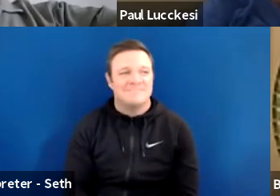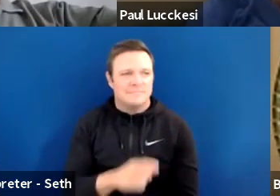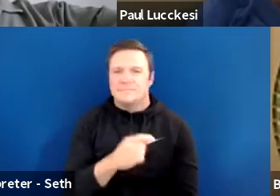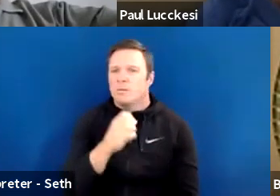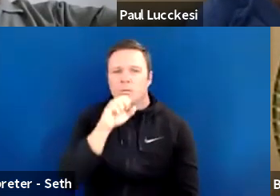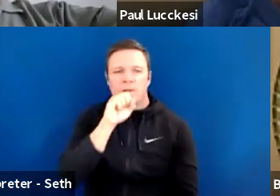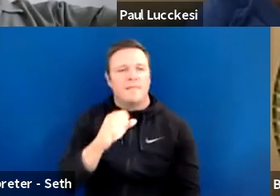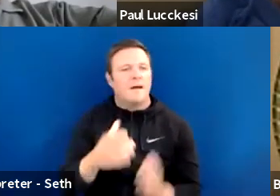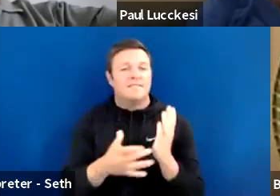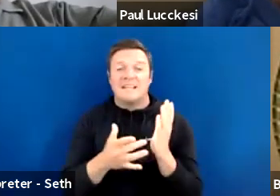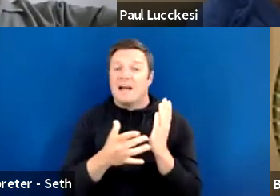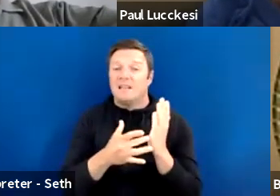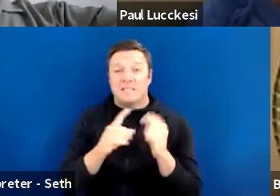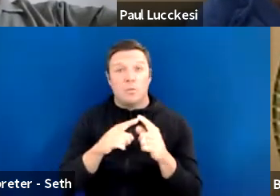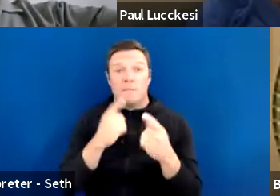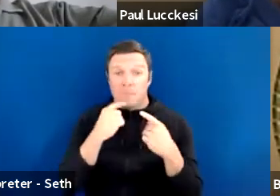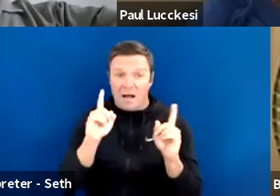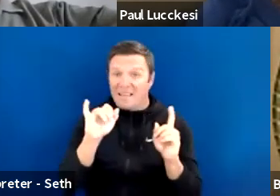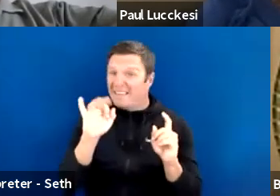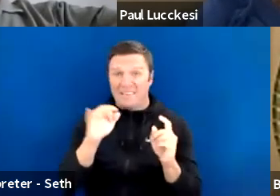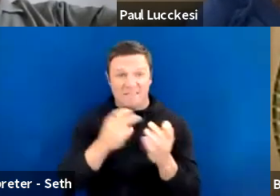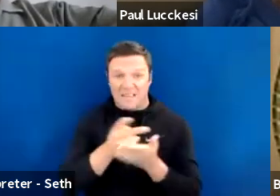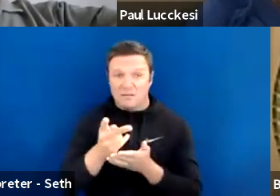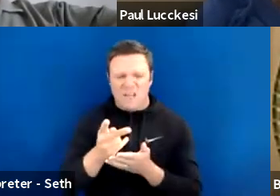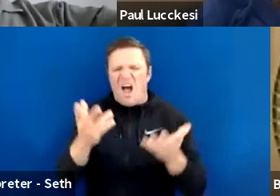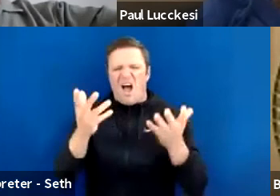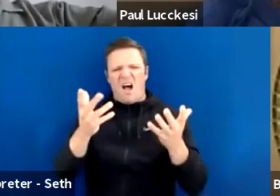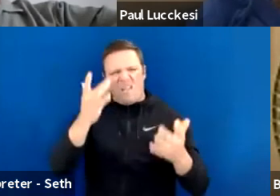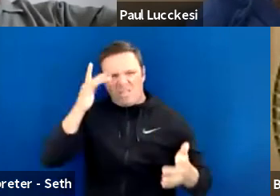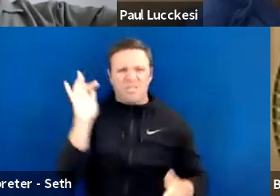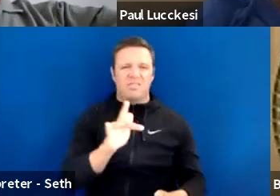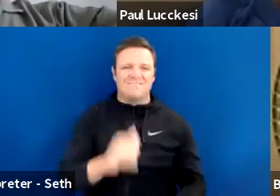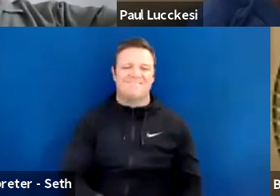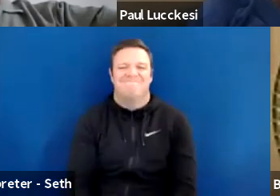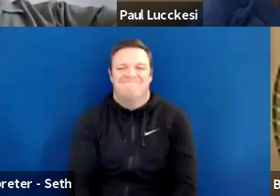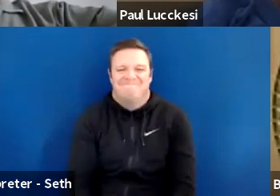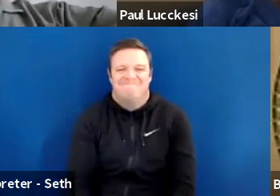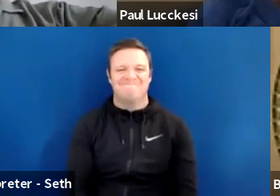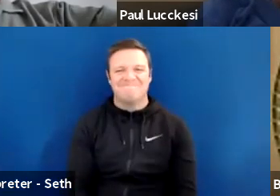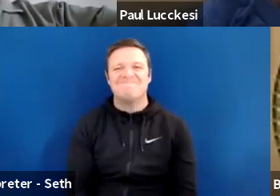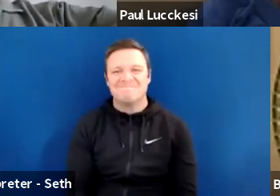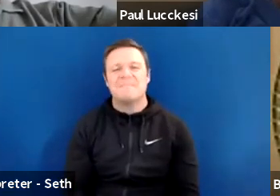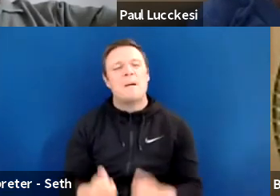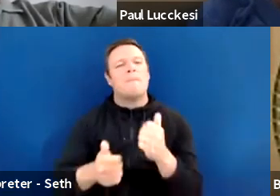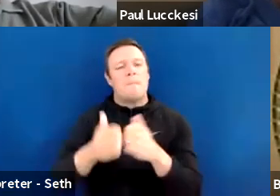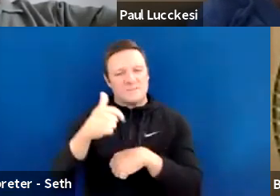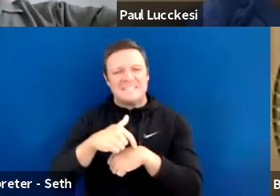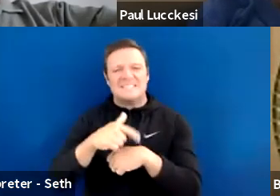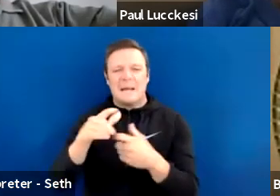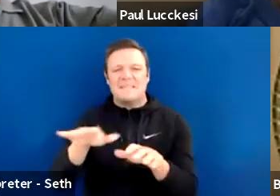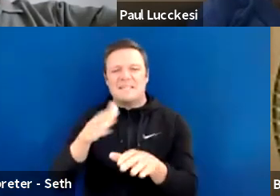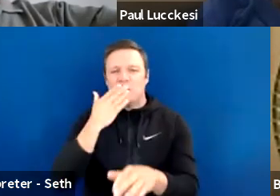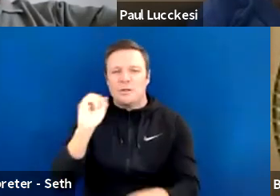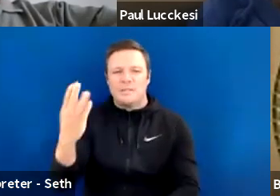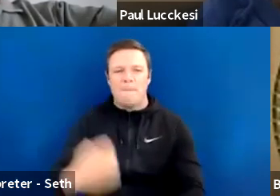technology when it works. We curse it when it doesn't. Most of the time, I think it's doing a good job.